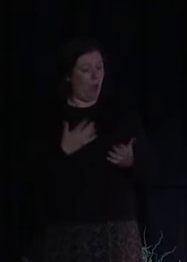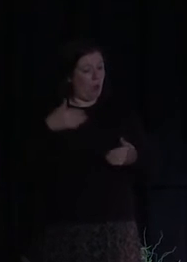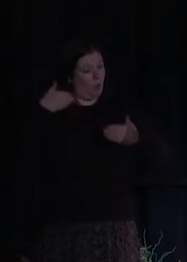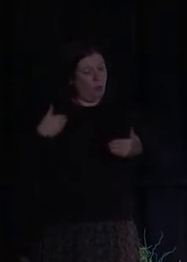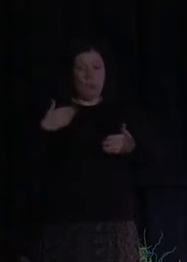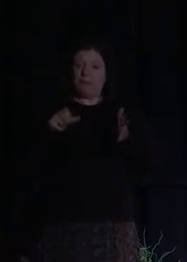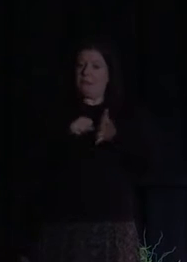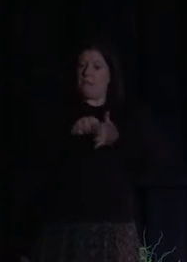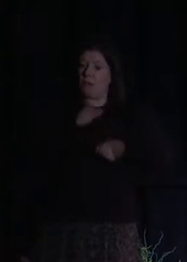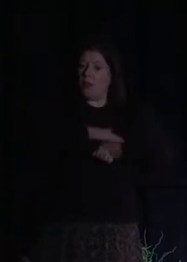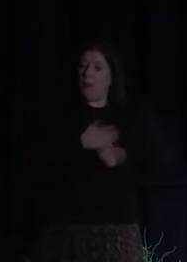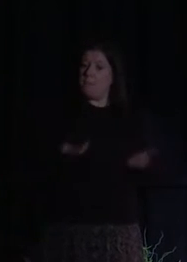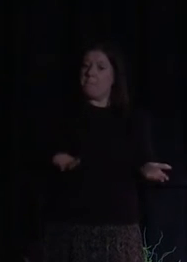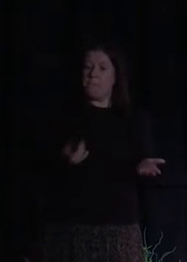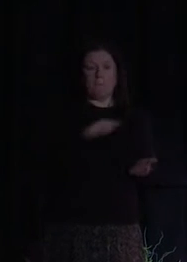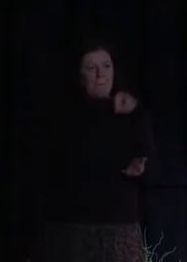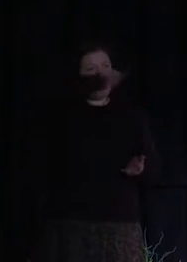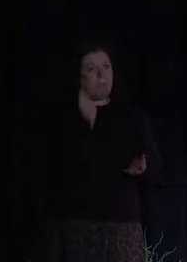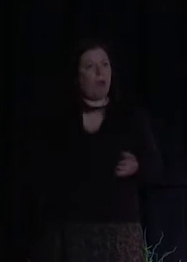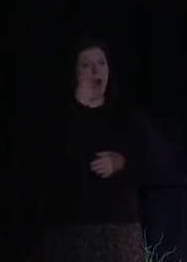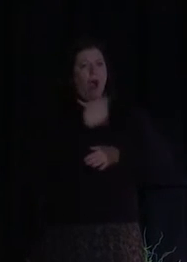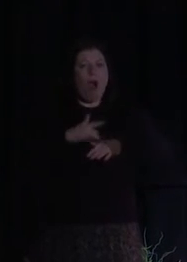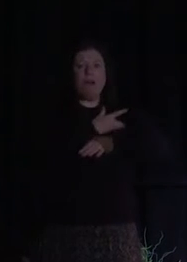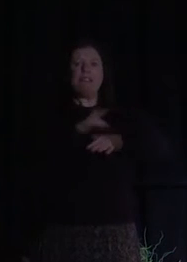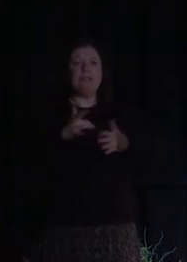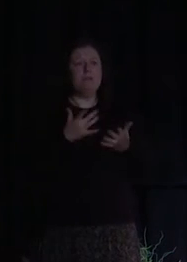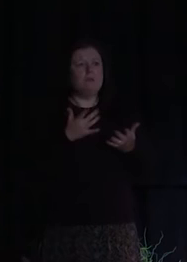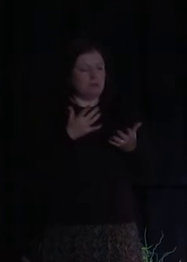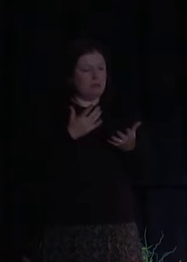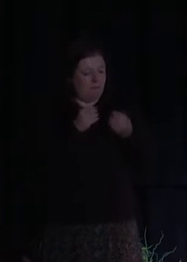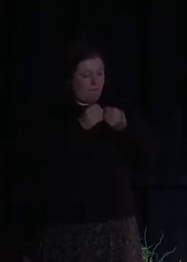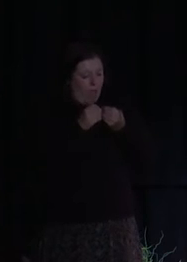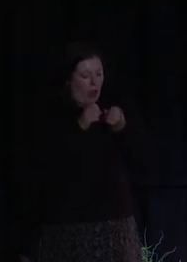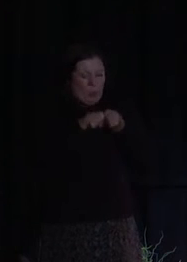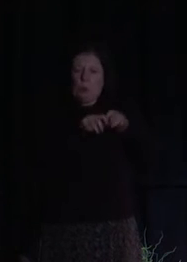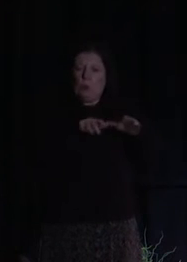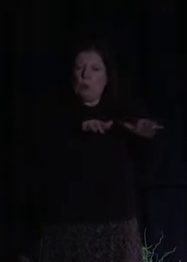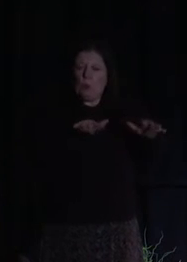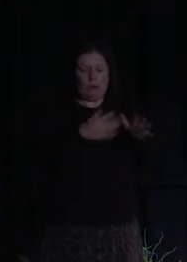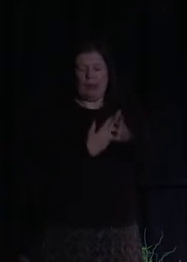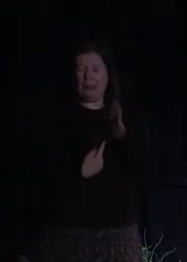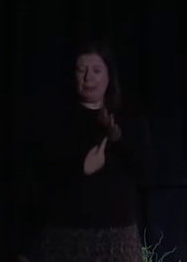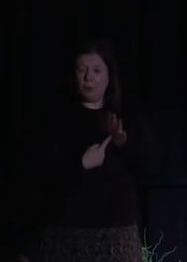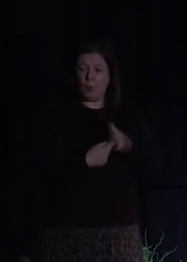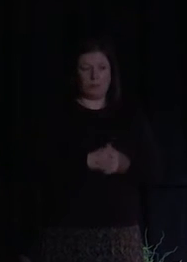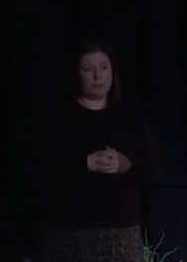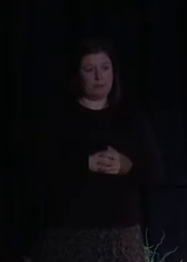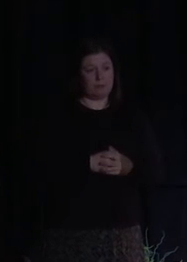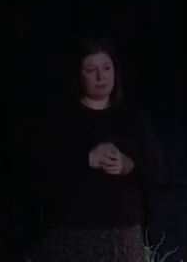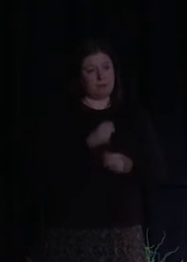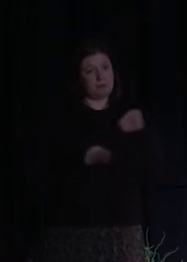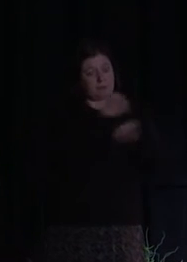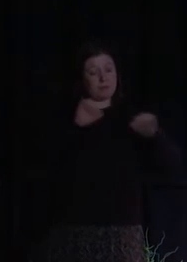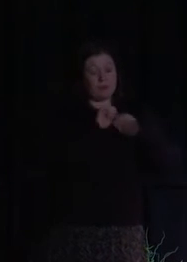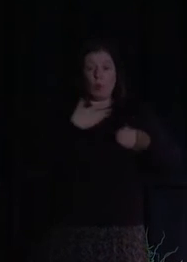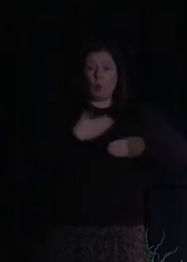we have to do it. And our value as artists who reach out is so, so important. I am amazed at what we do,